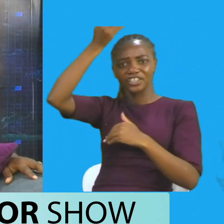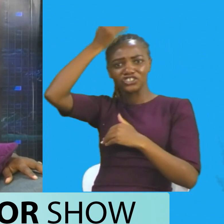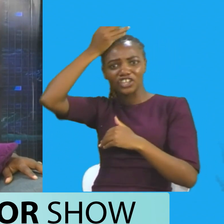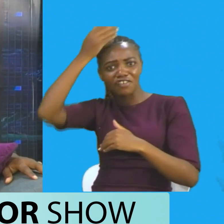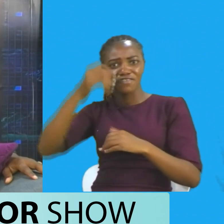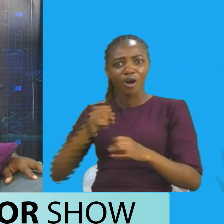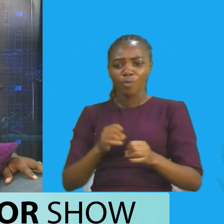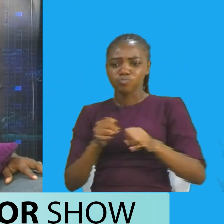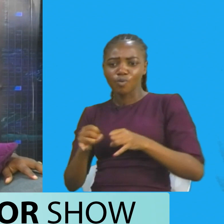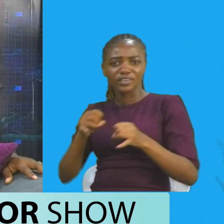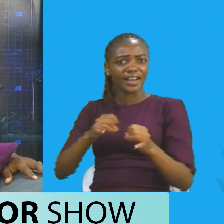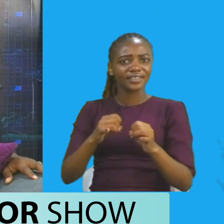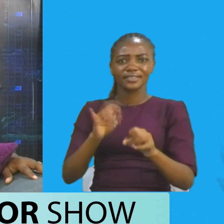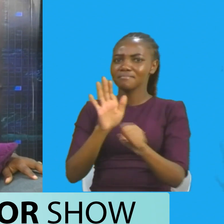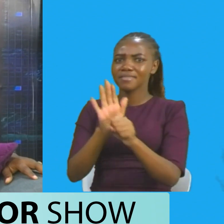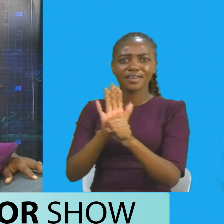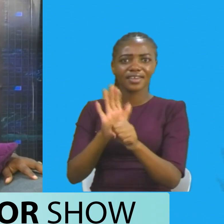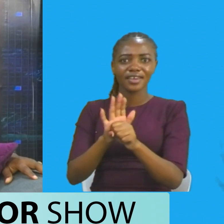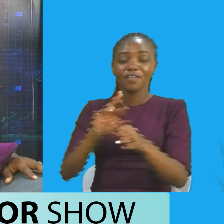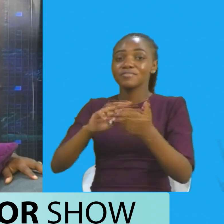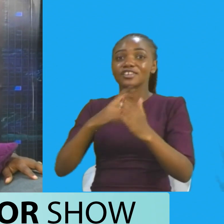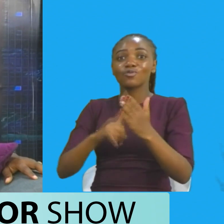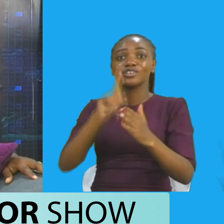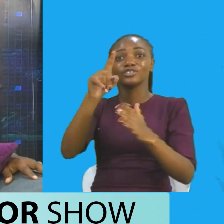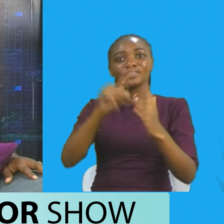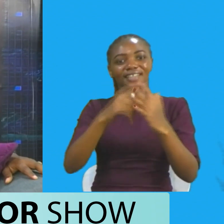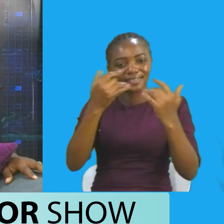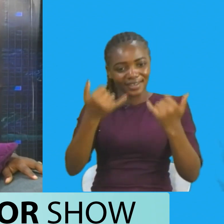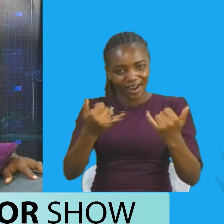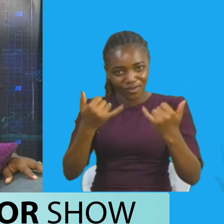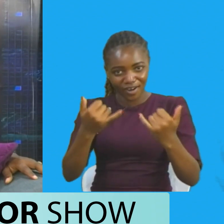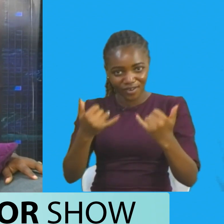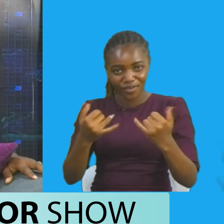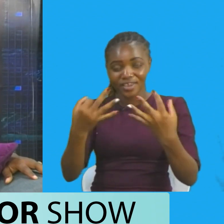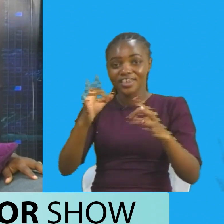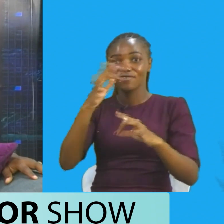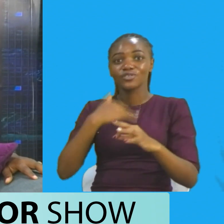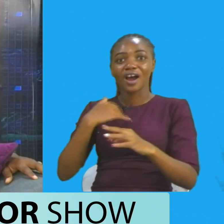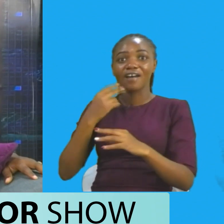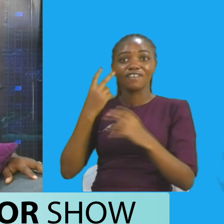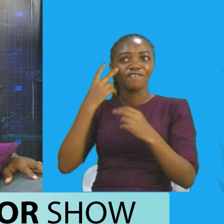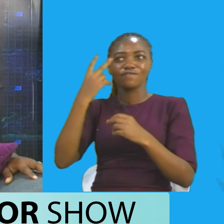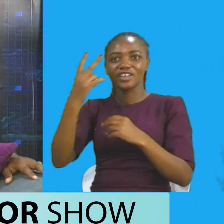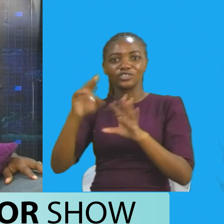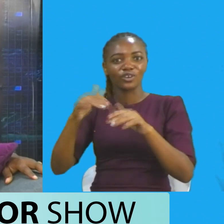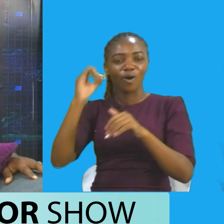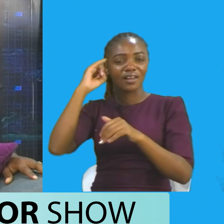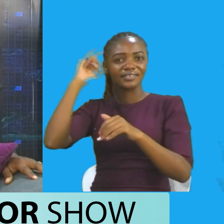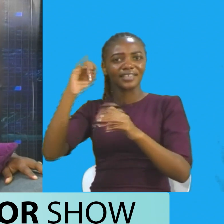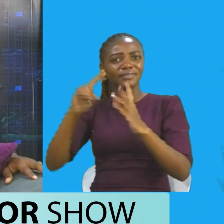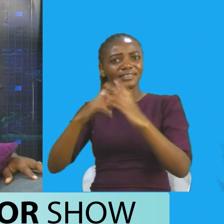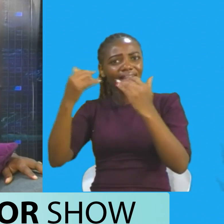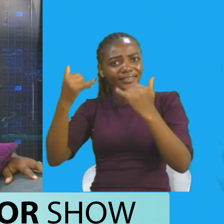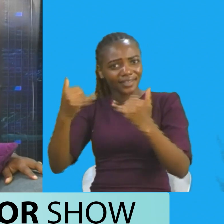there's nothing new you're doing. So whenever you want and you have a vision and a dream about something and you're passionate about it, just go